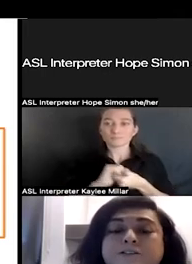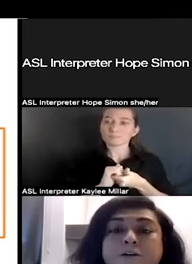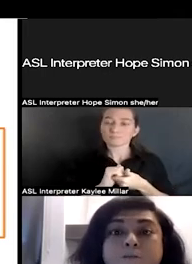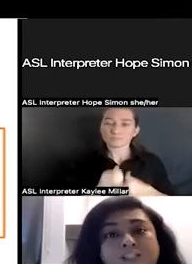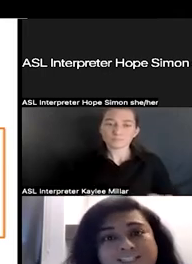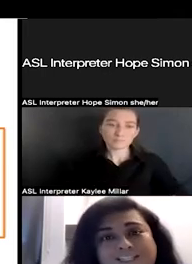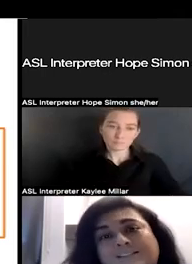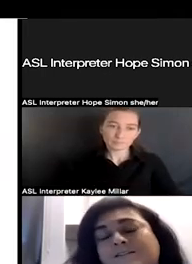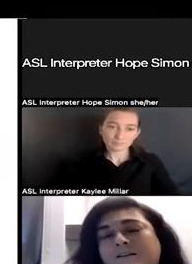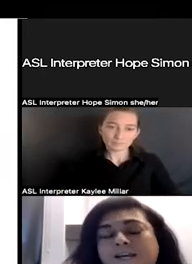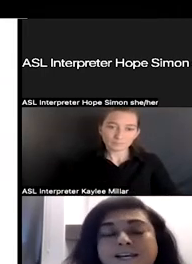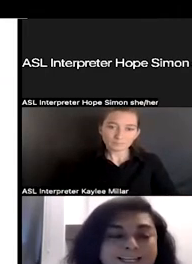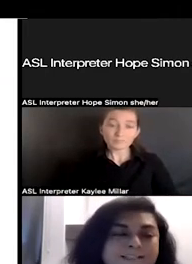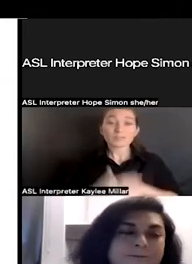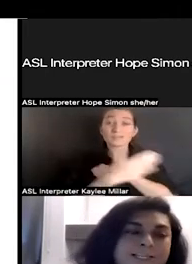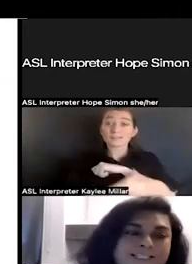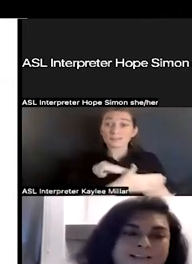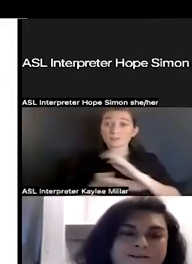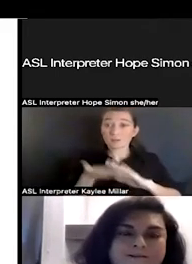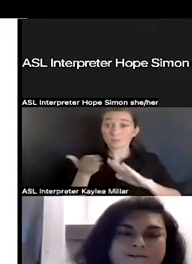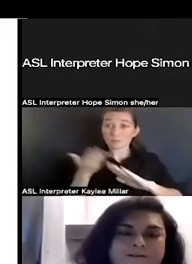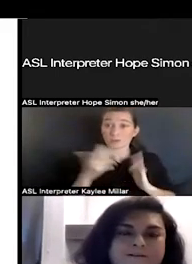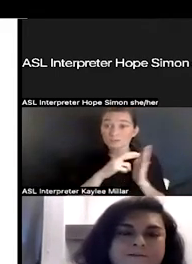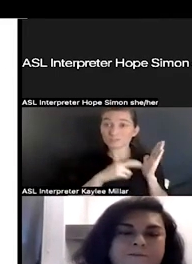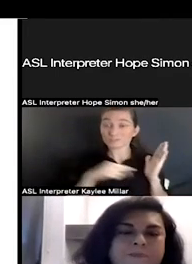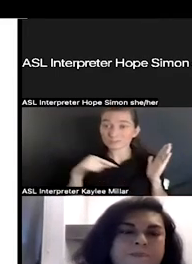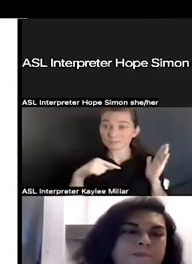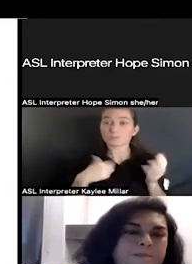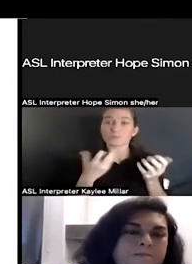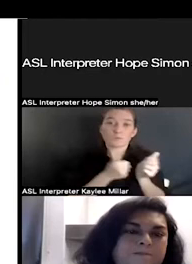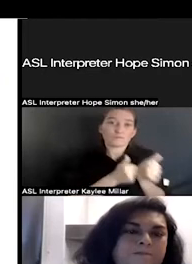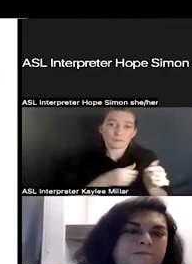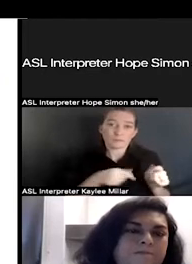operations during emergencies. Next slide, please.